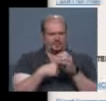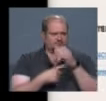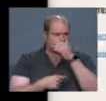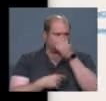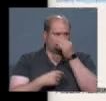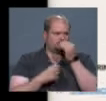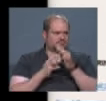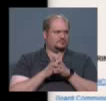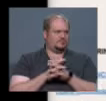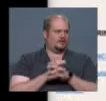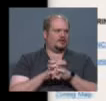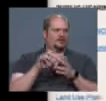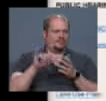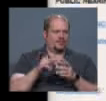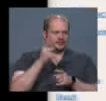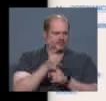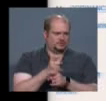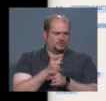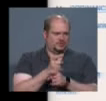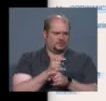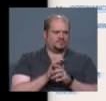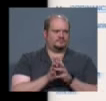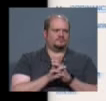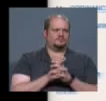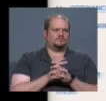Well, that's correct, and